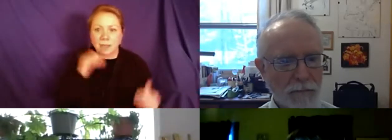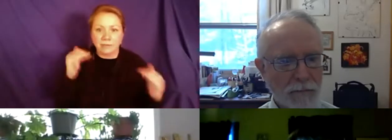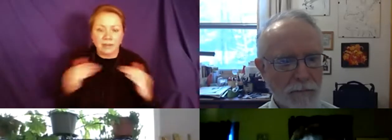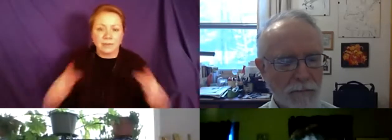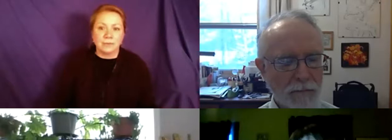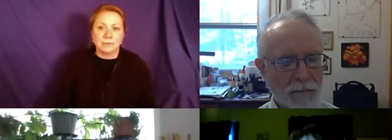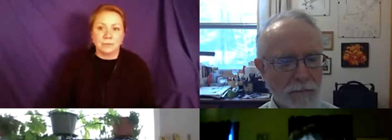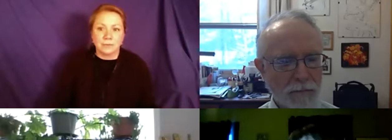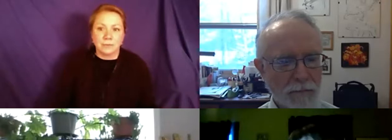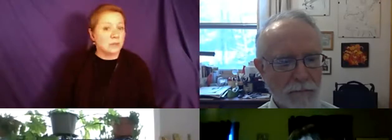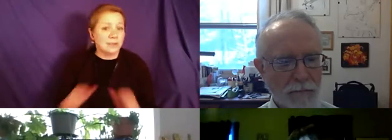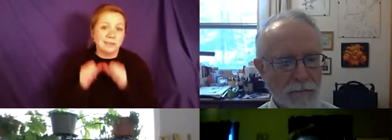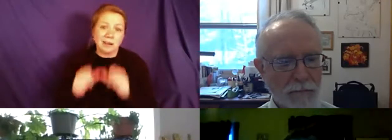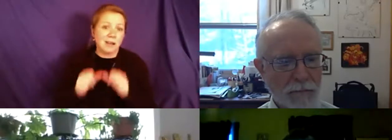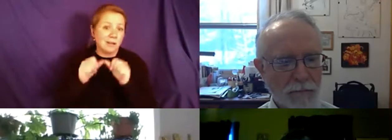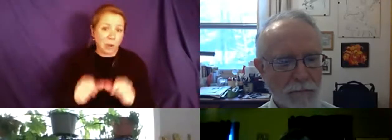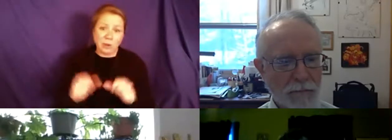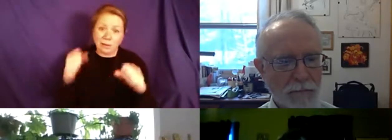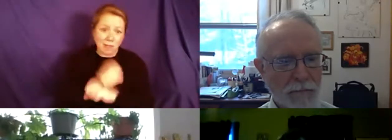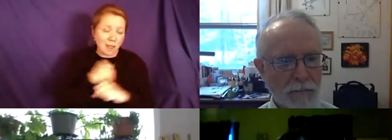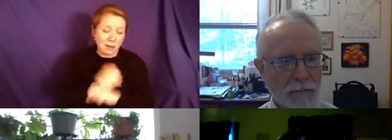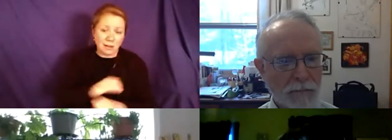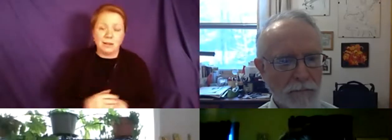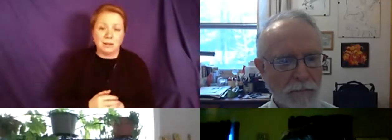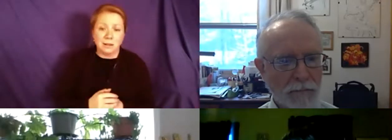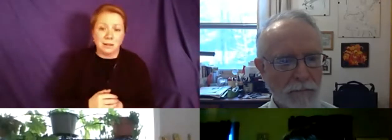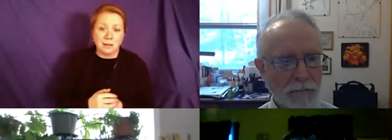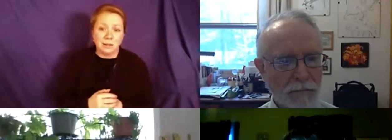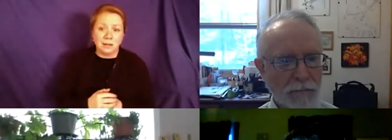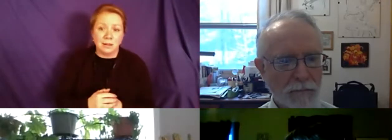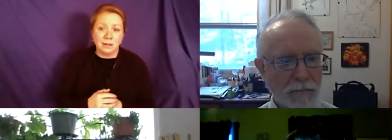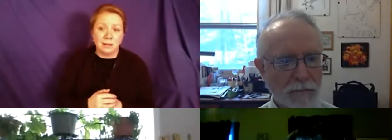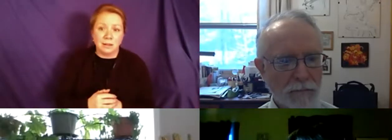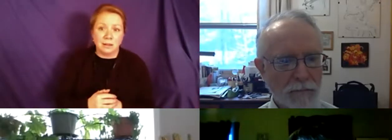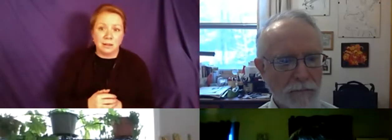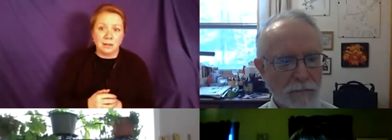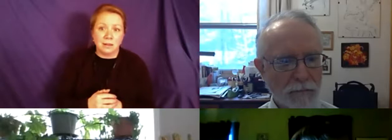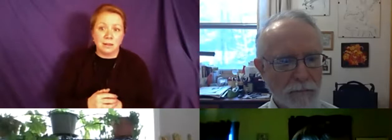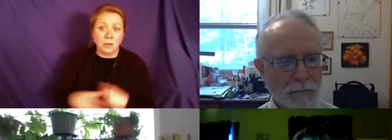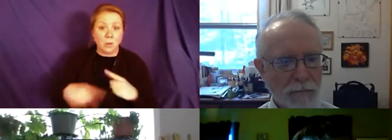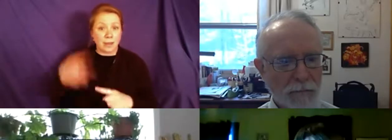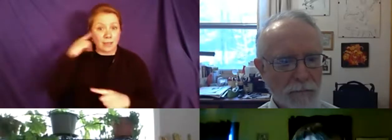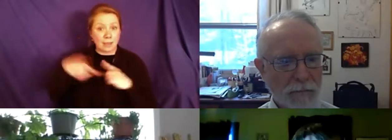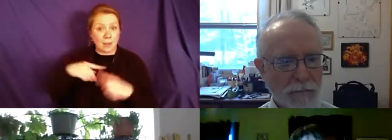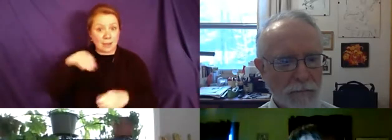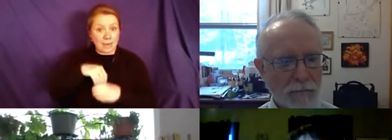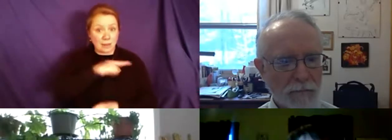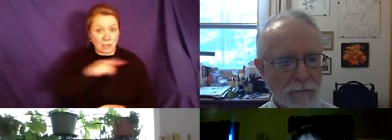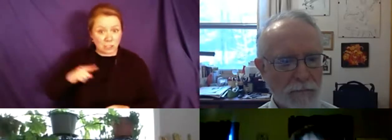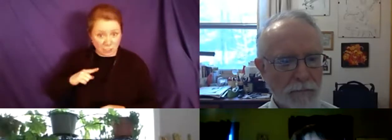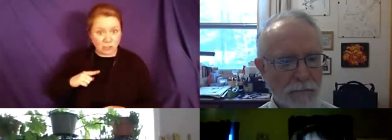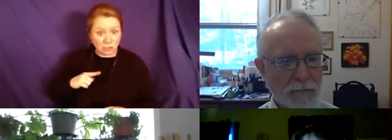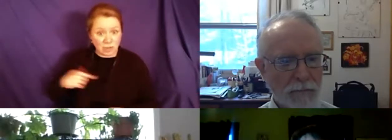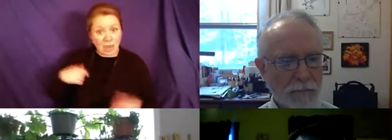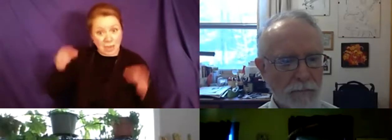So that it's an ongoing battle. But when I think about being in the legislature and when I decided